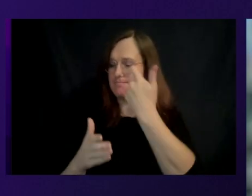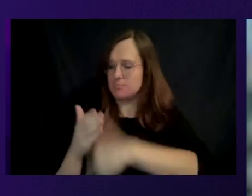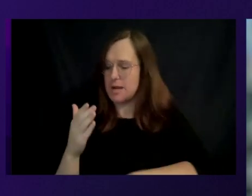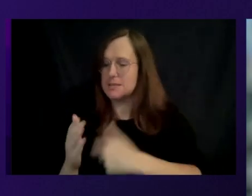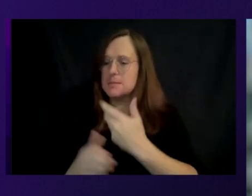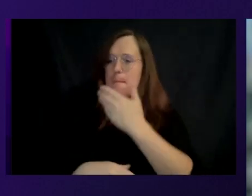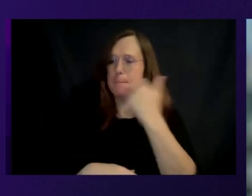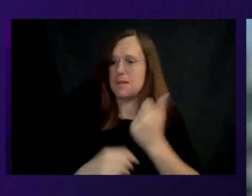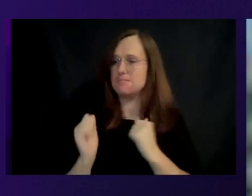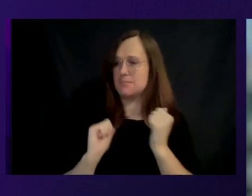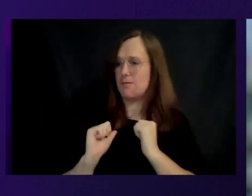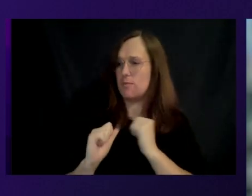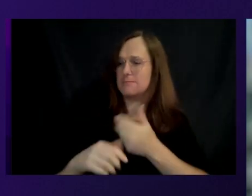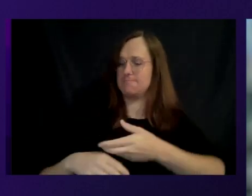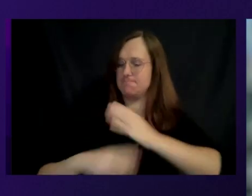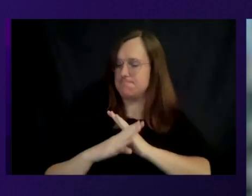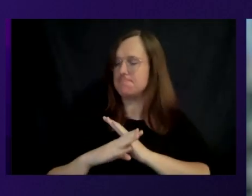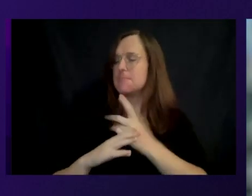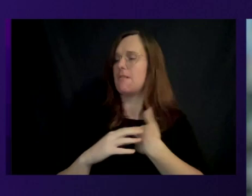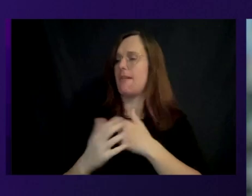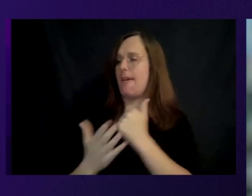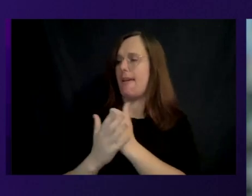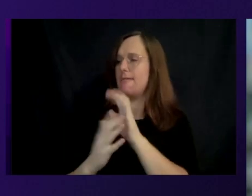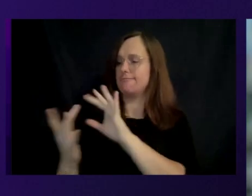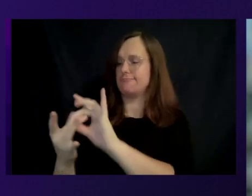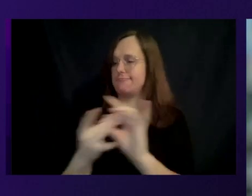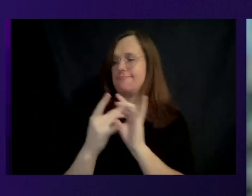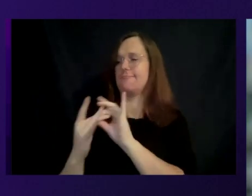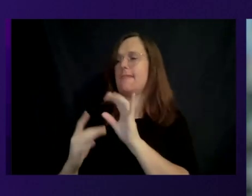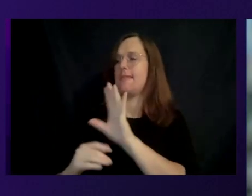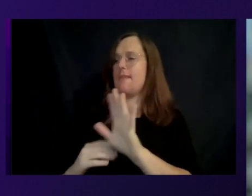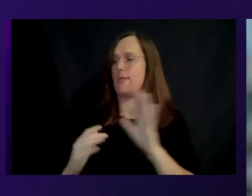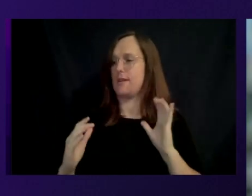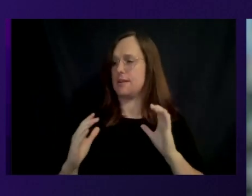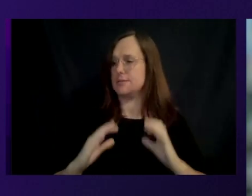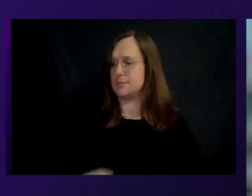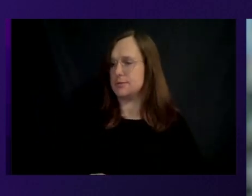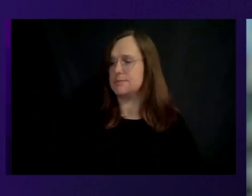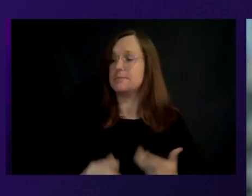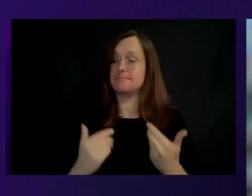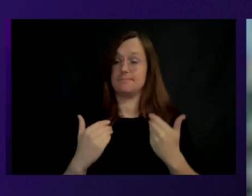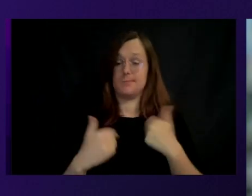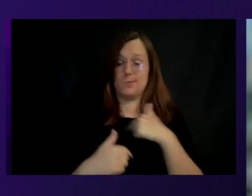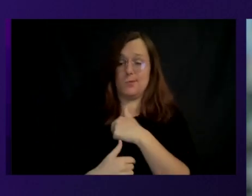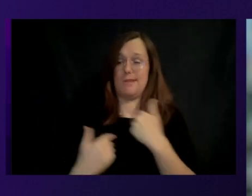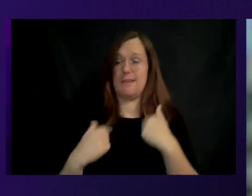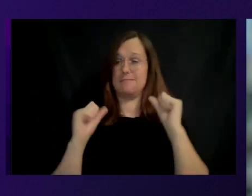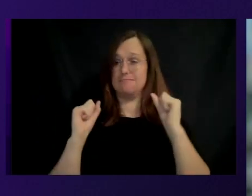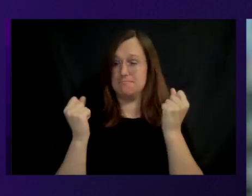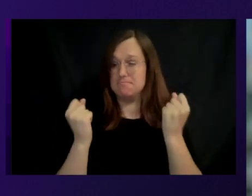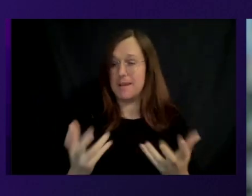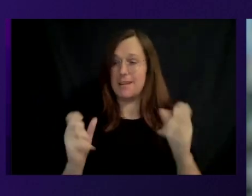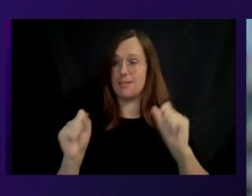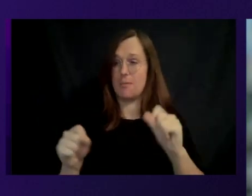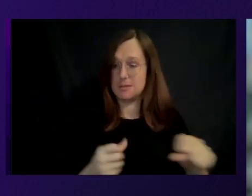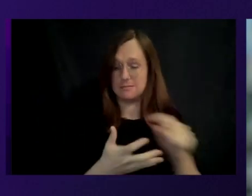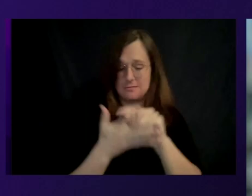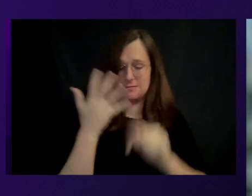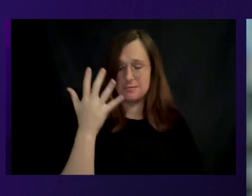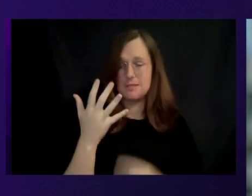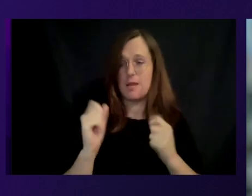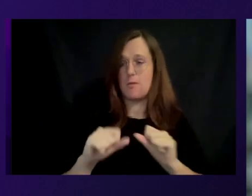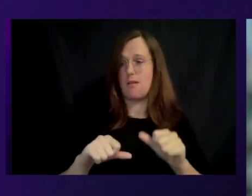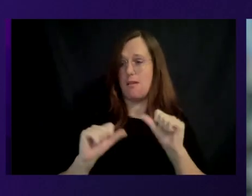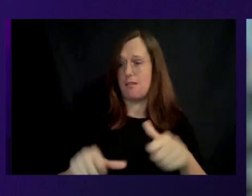best solutions to help reach their customers. Now, we have a broad set of capabilities which enable confidential computing to help protect